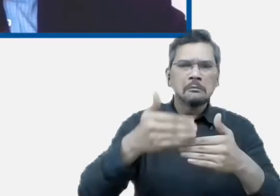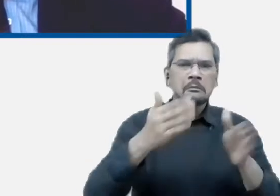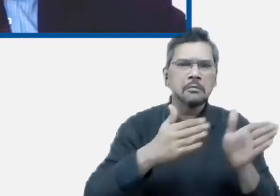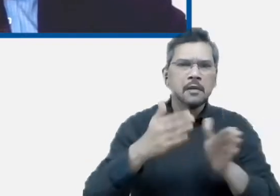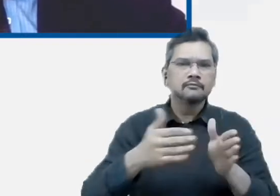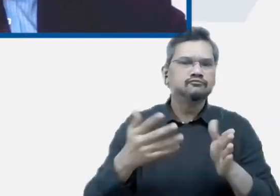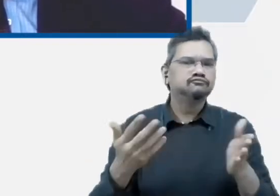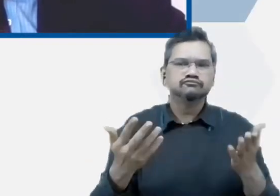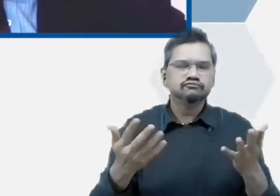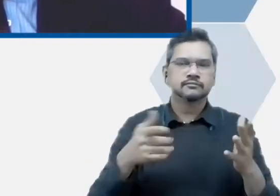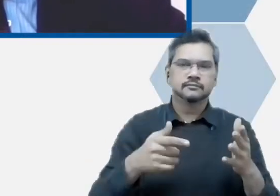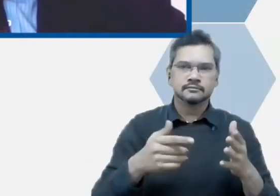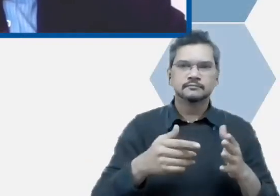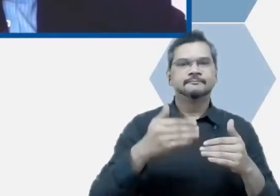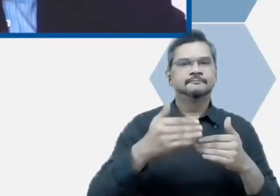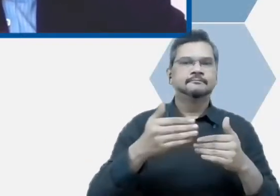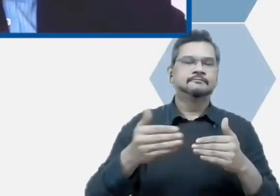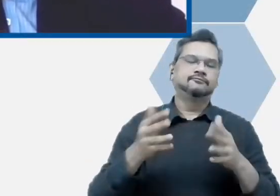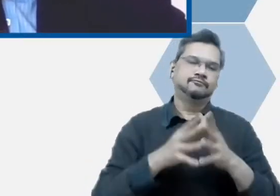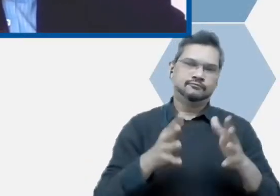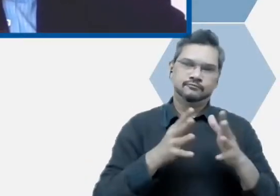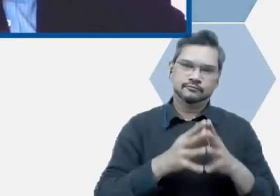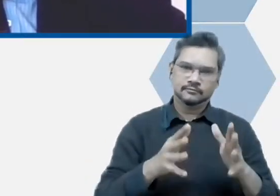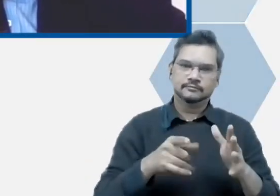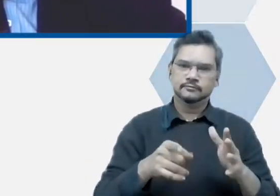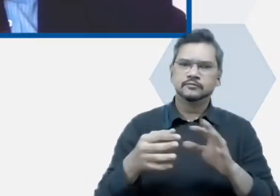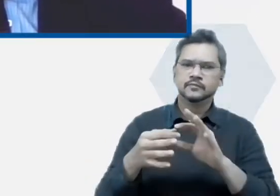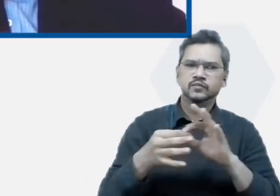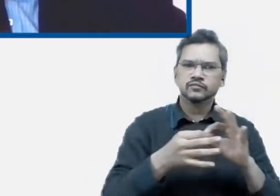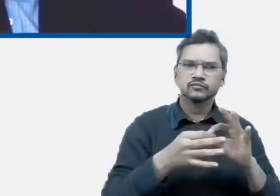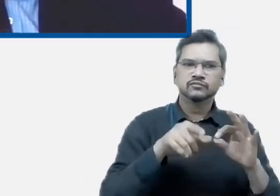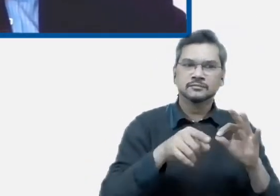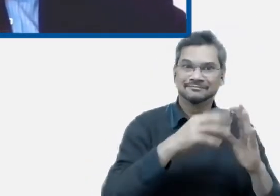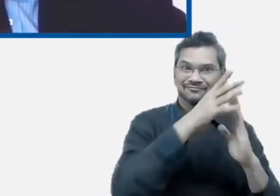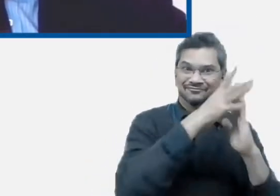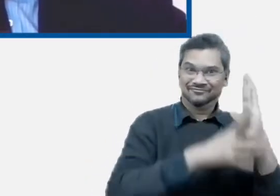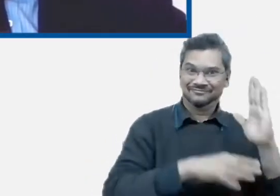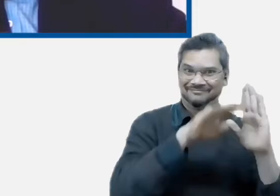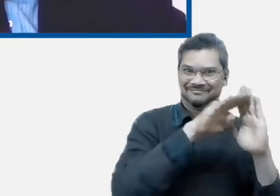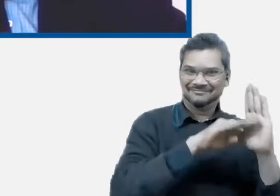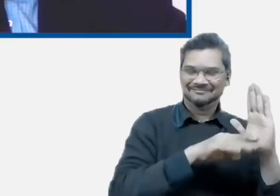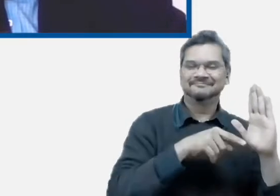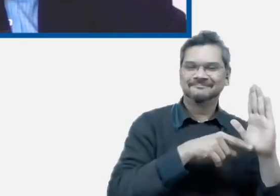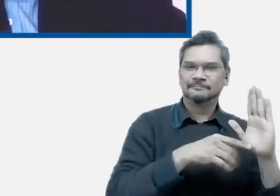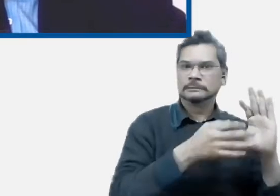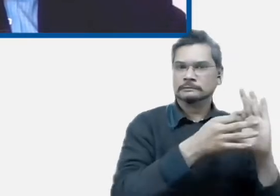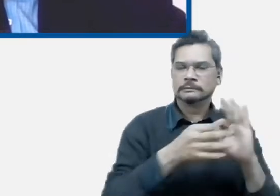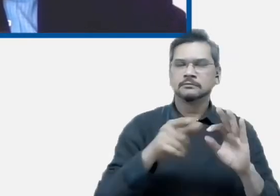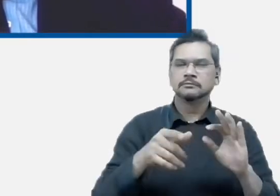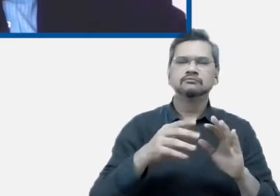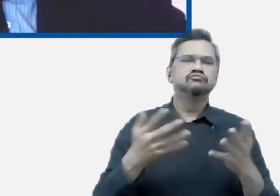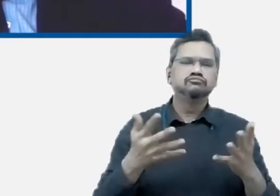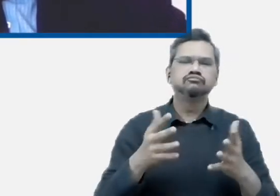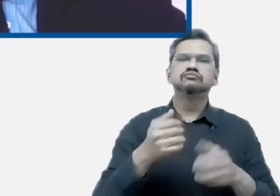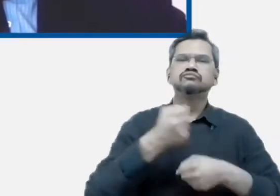context of the declaration to the ministers tomorrow. So let me begin now, so we can familiarize ourselves for those who have not